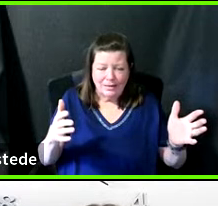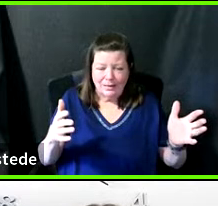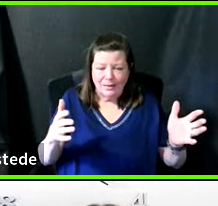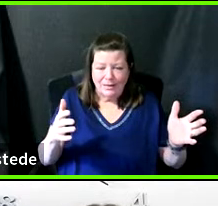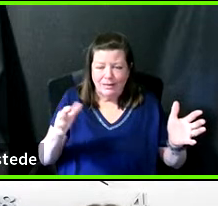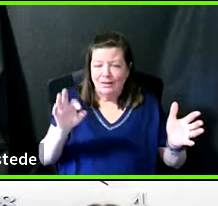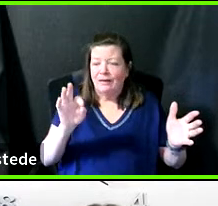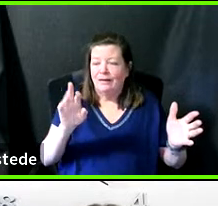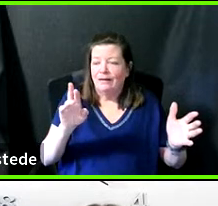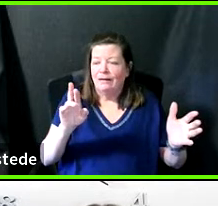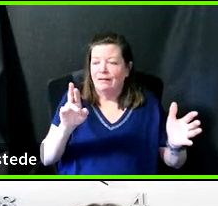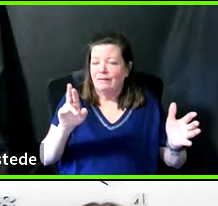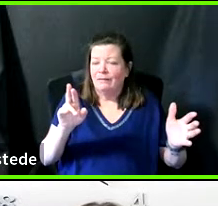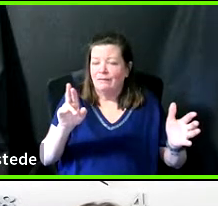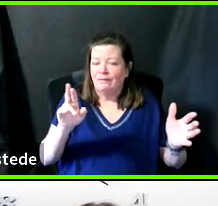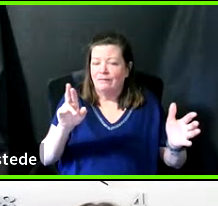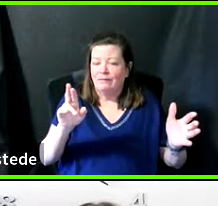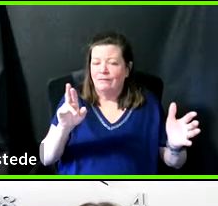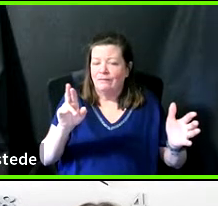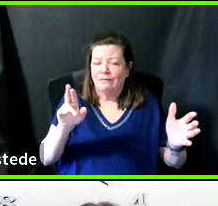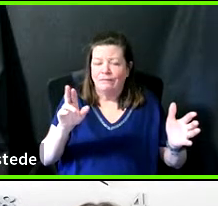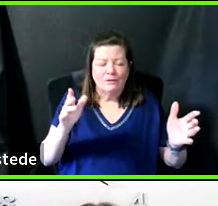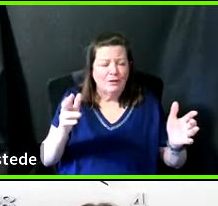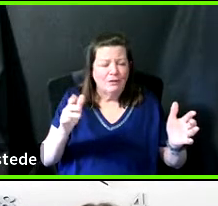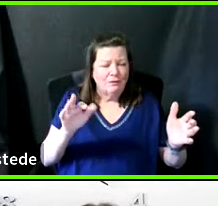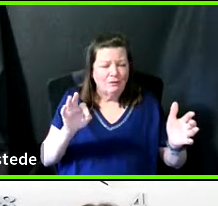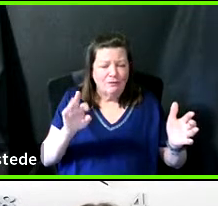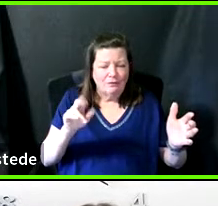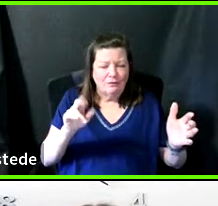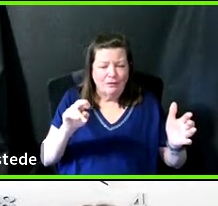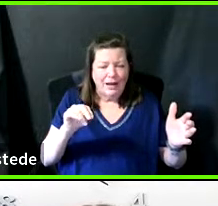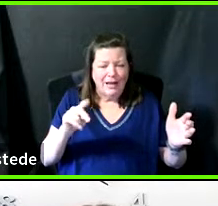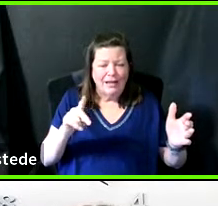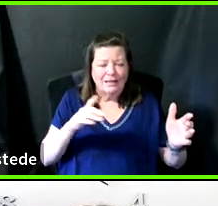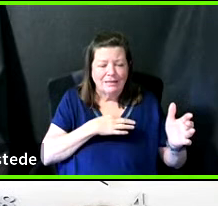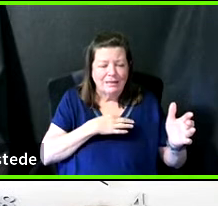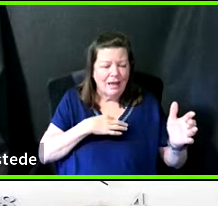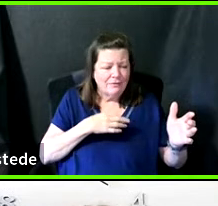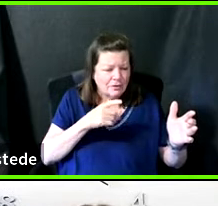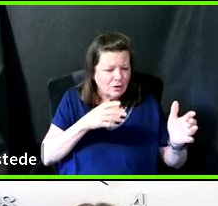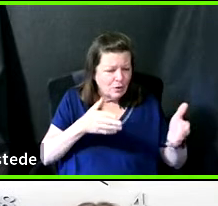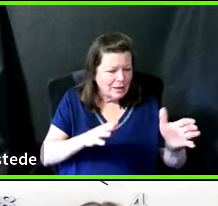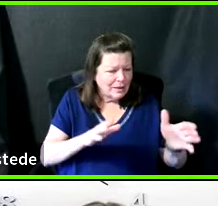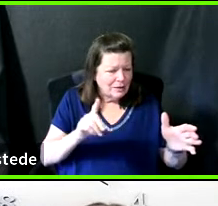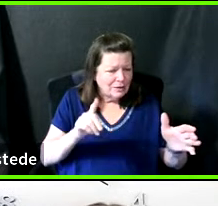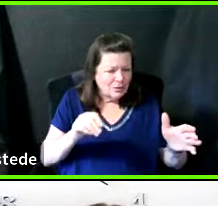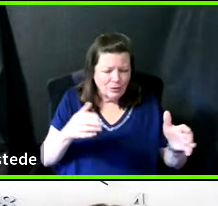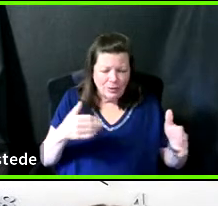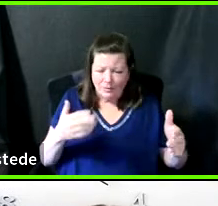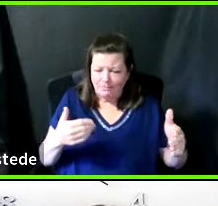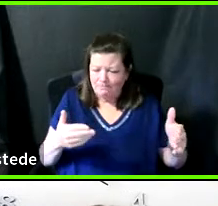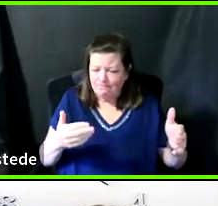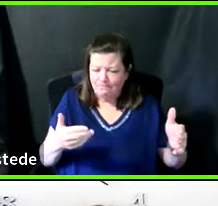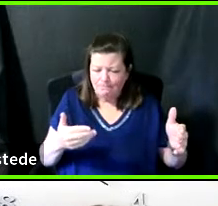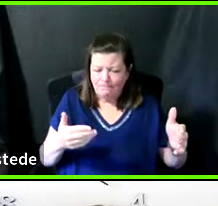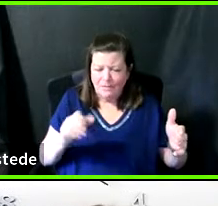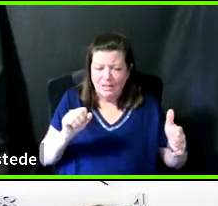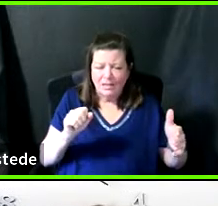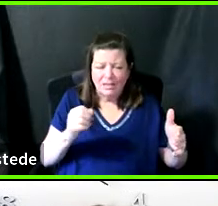Frank. No, Frank is the staff. So let's do